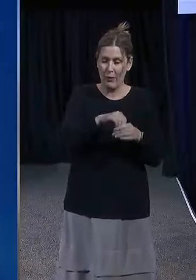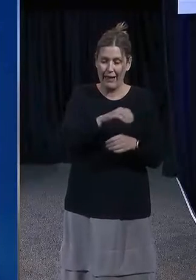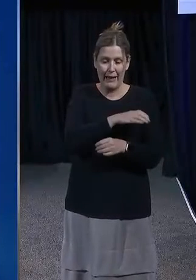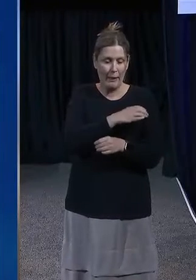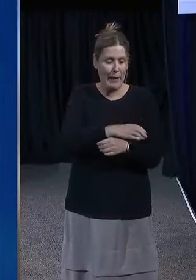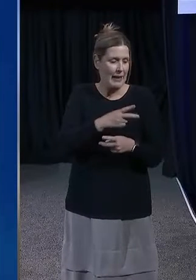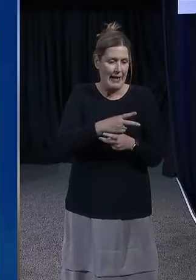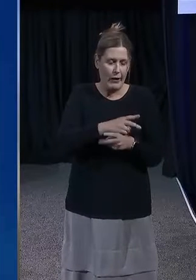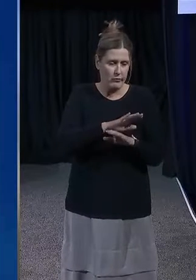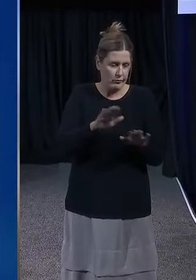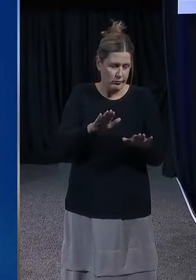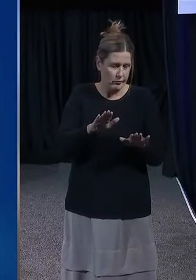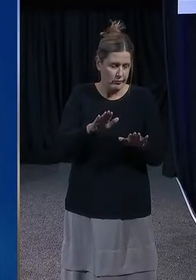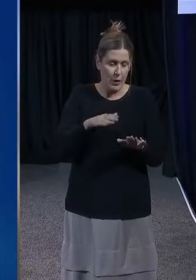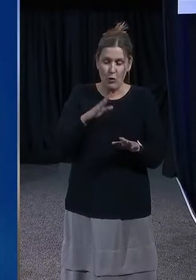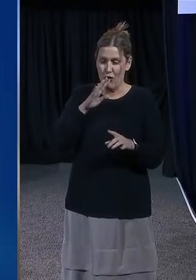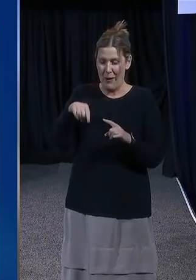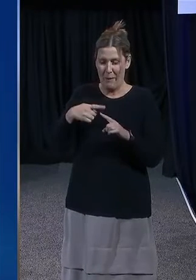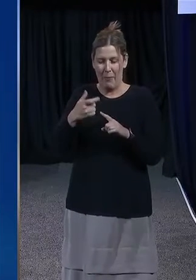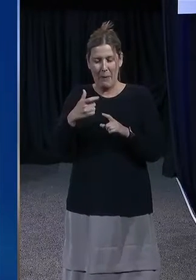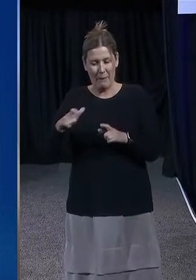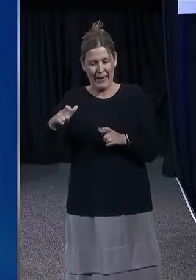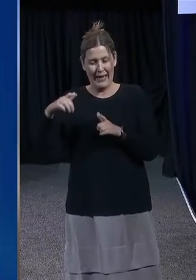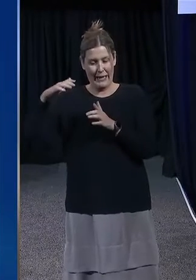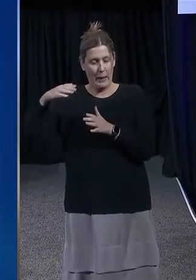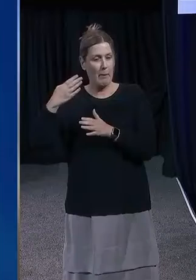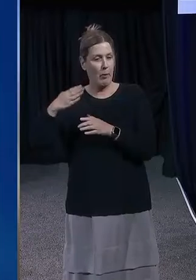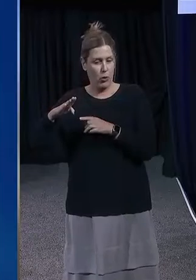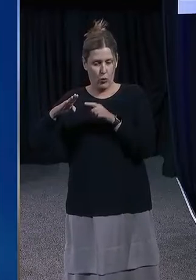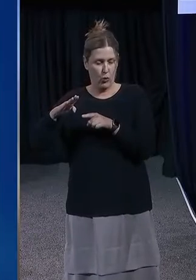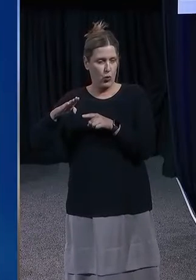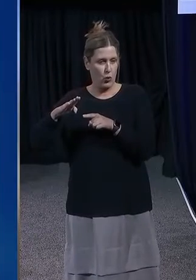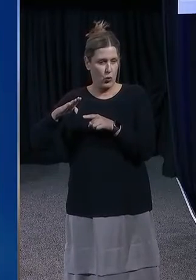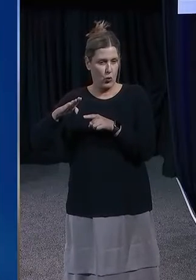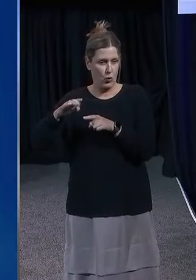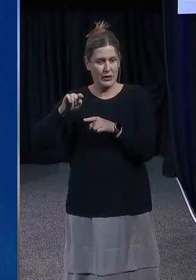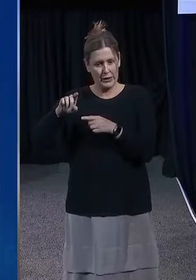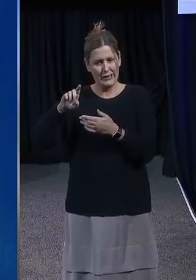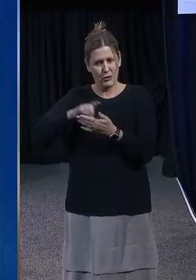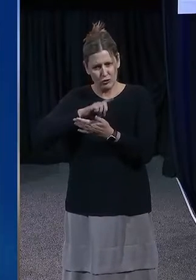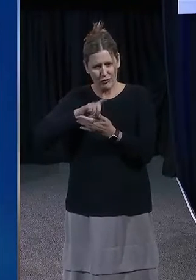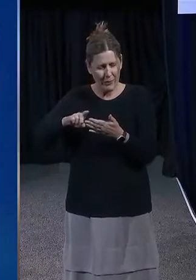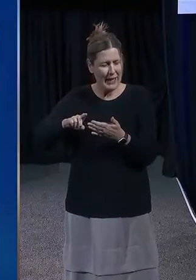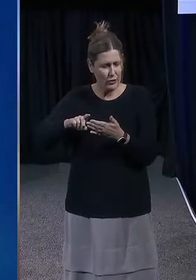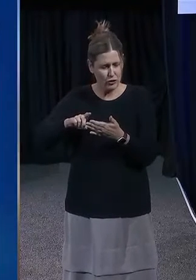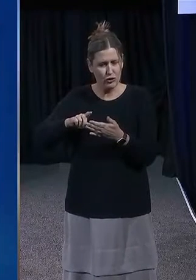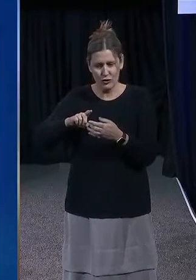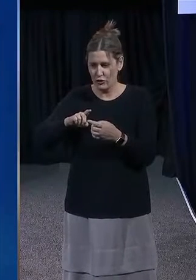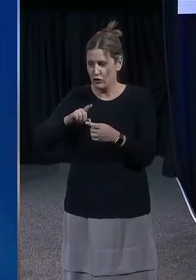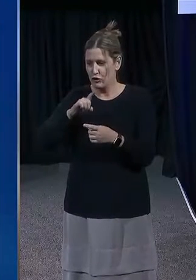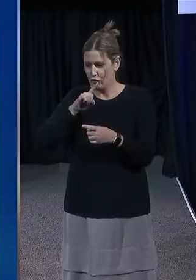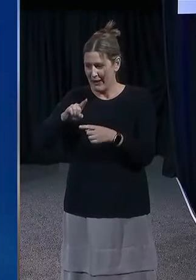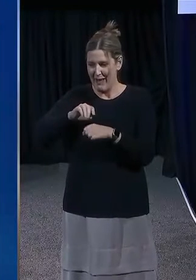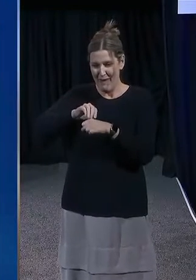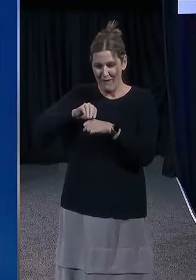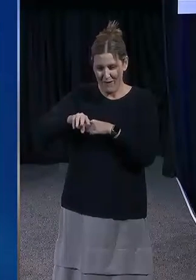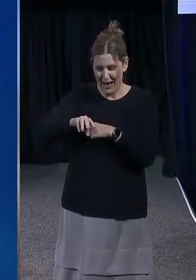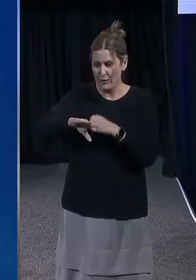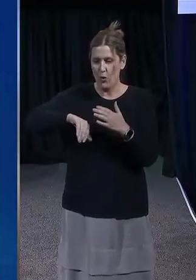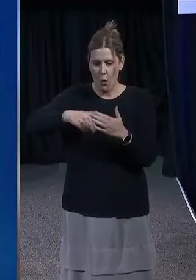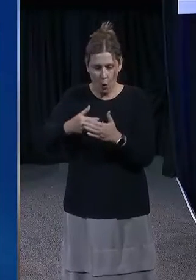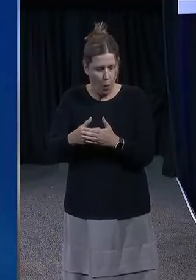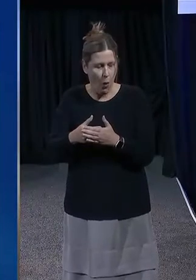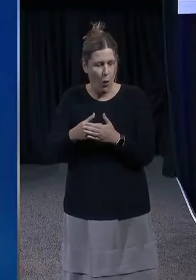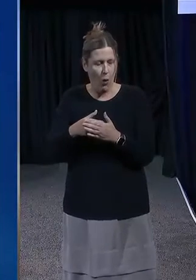want to talk about that large pie slice where unjust discrimination characterizes every one of the social determinants of